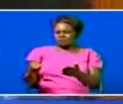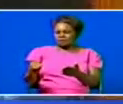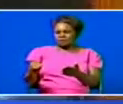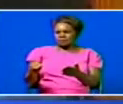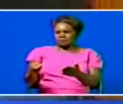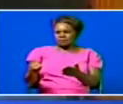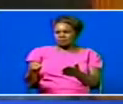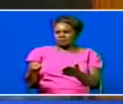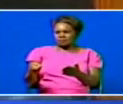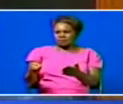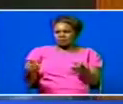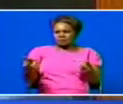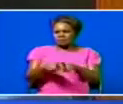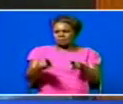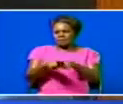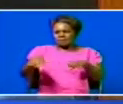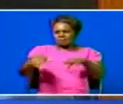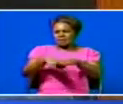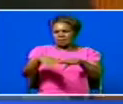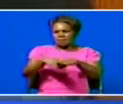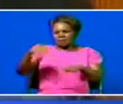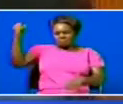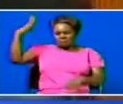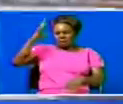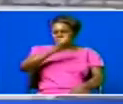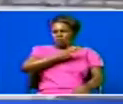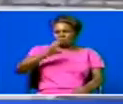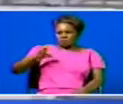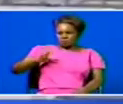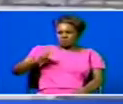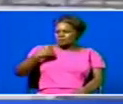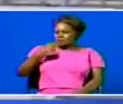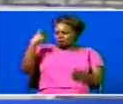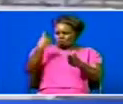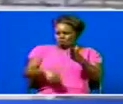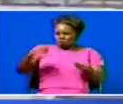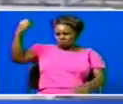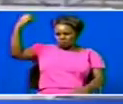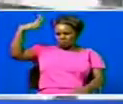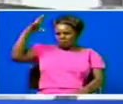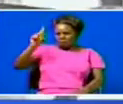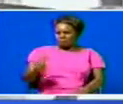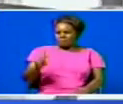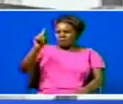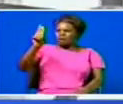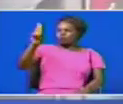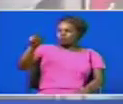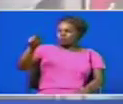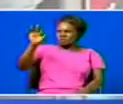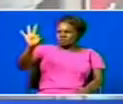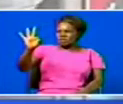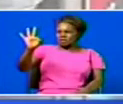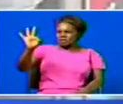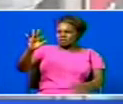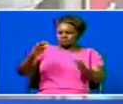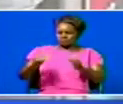hours. Odhiambo, who is also a member of the Energy Committee, notes that the cost of power skyrocketed from 2.35